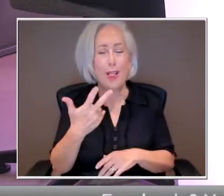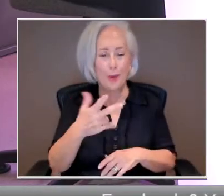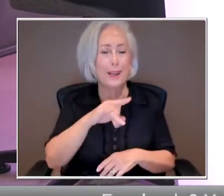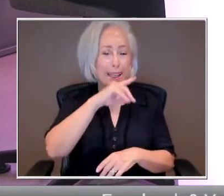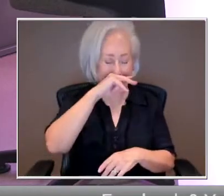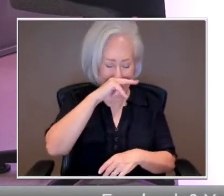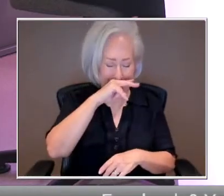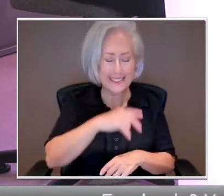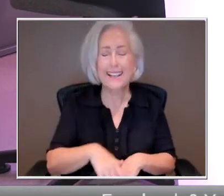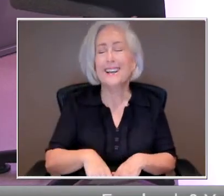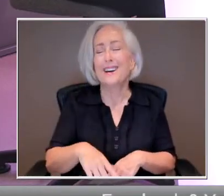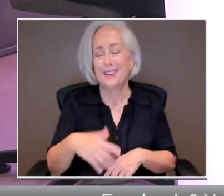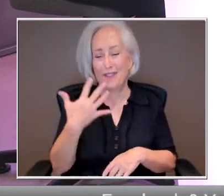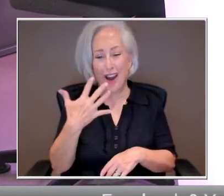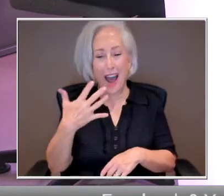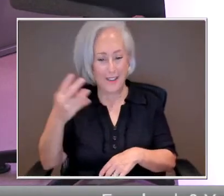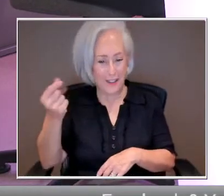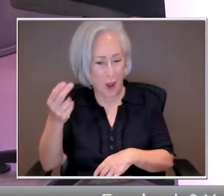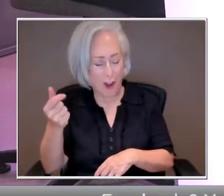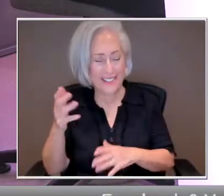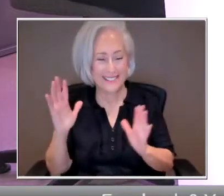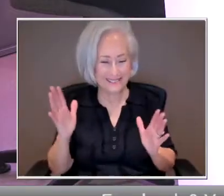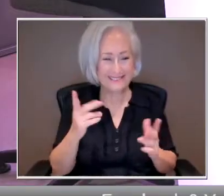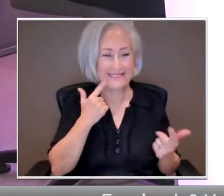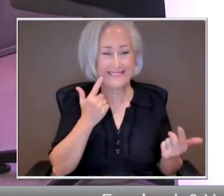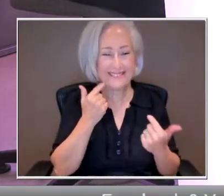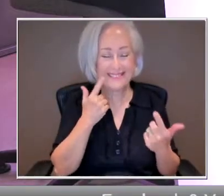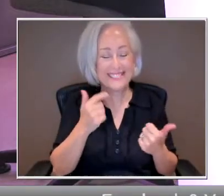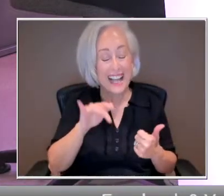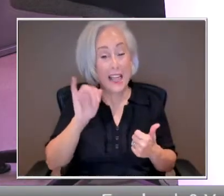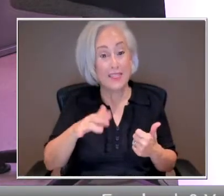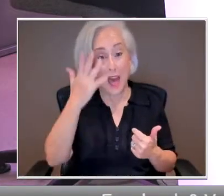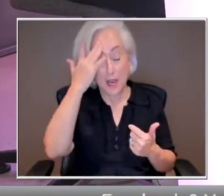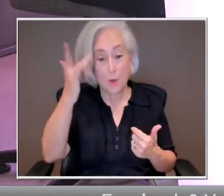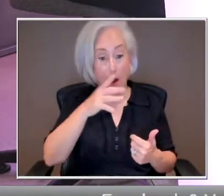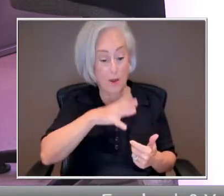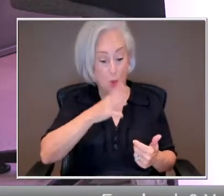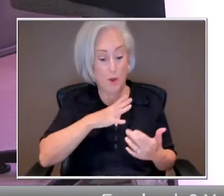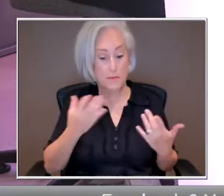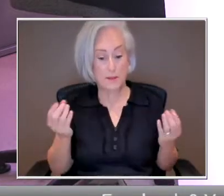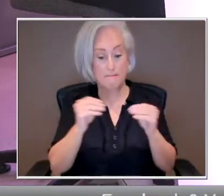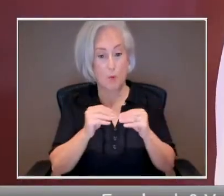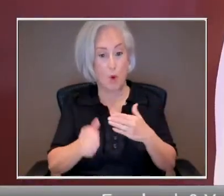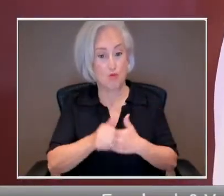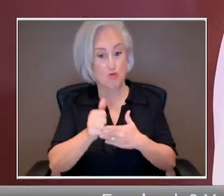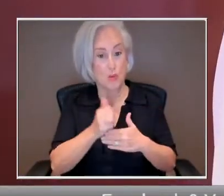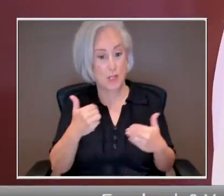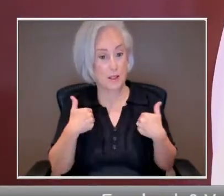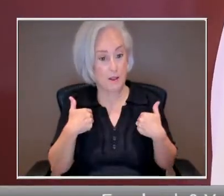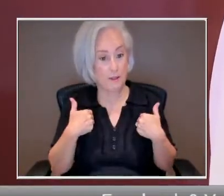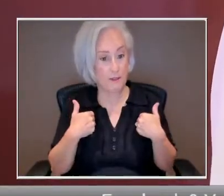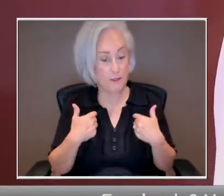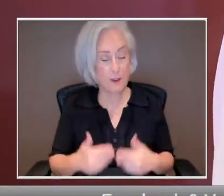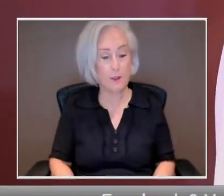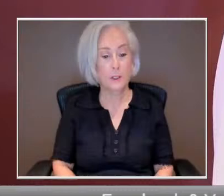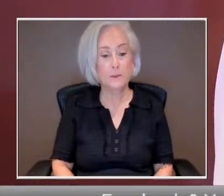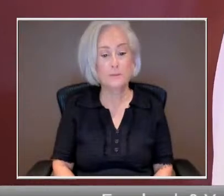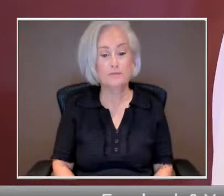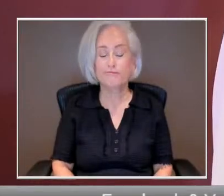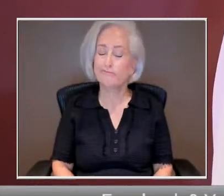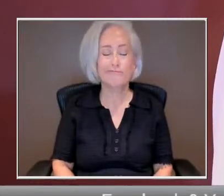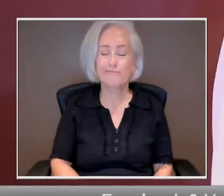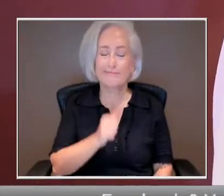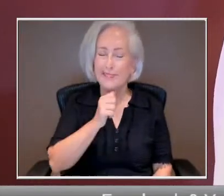husband? Is that what makes women more at risk? No, I don't think that's the